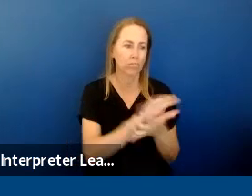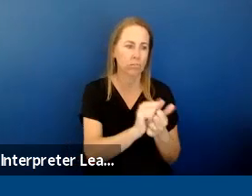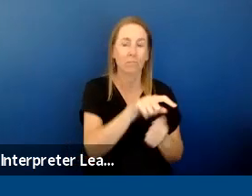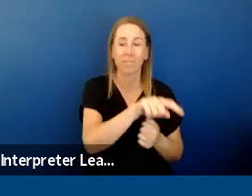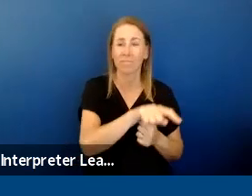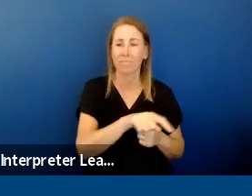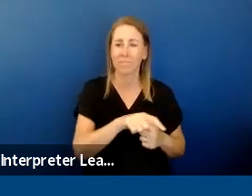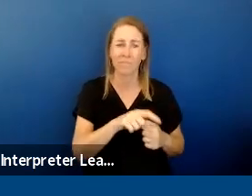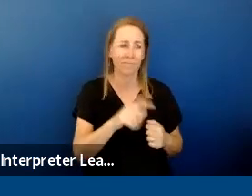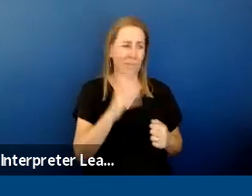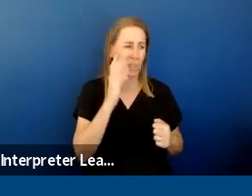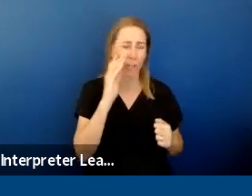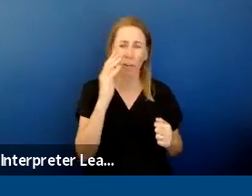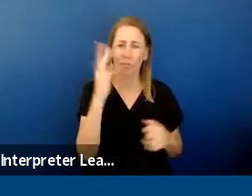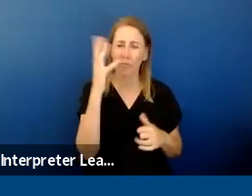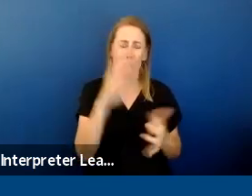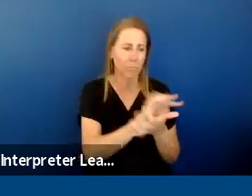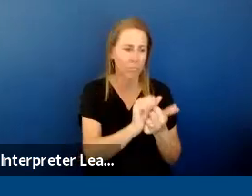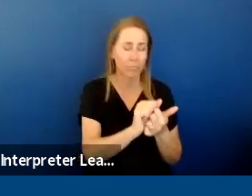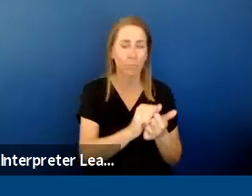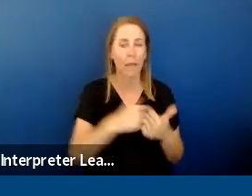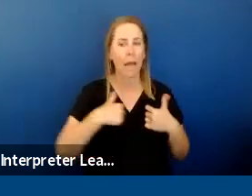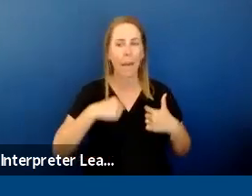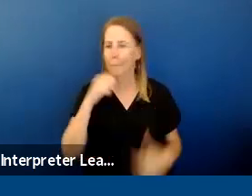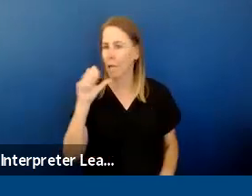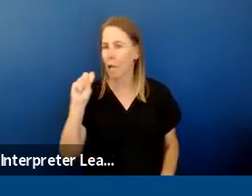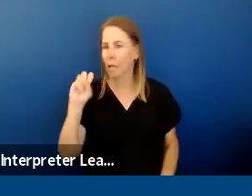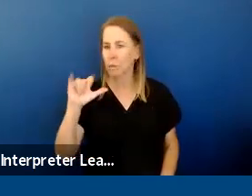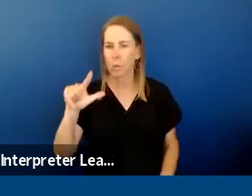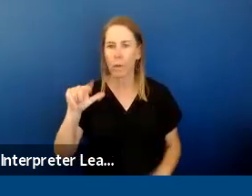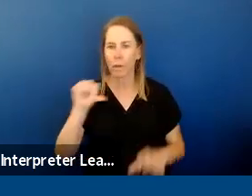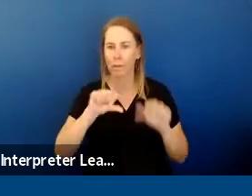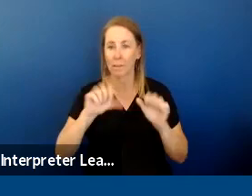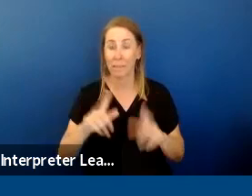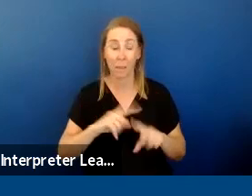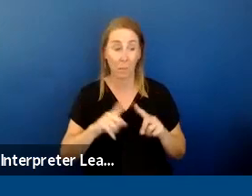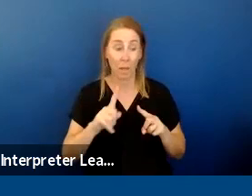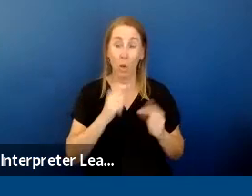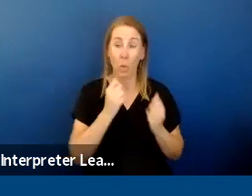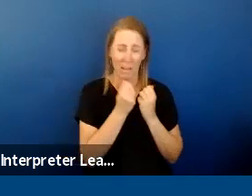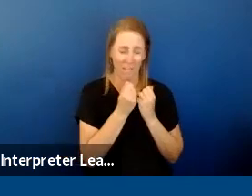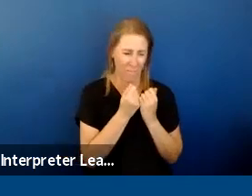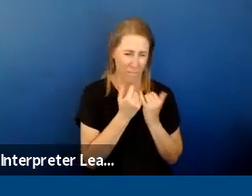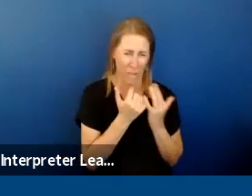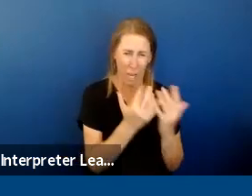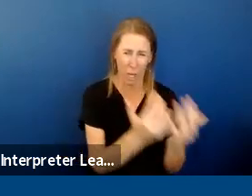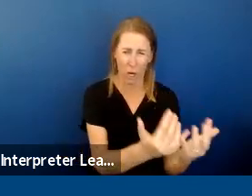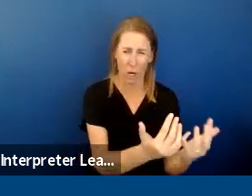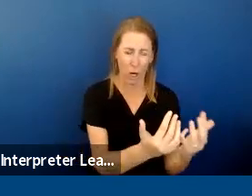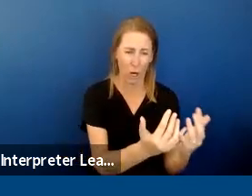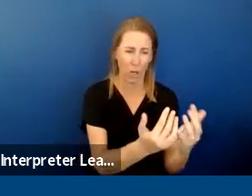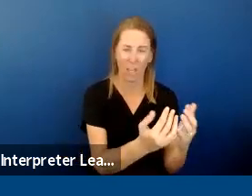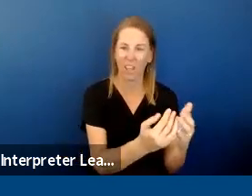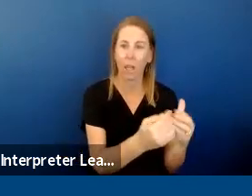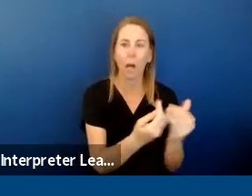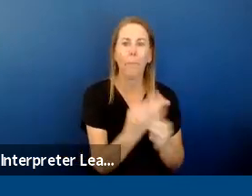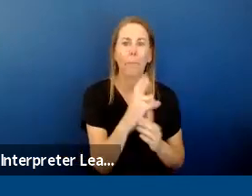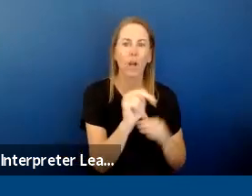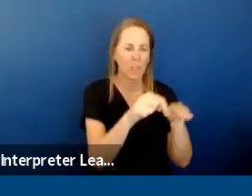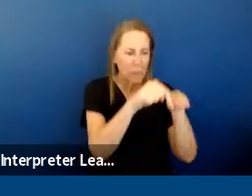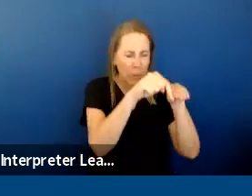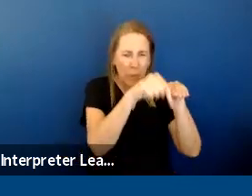place, or at least mitigate them. If we can do that and we can mitigate the wildfires, then